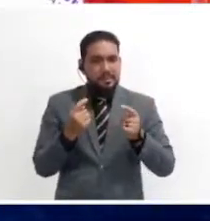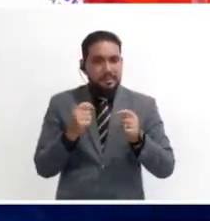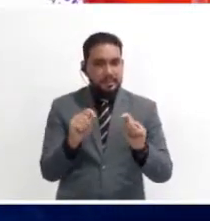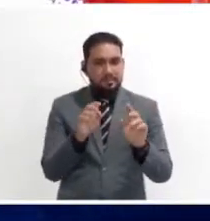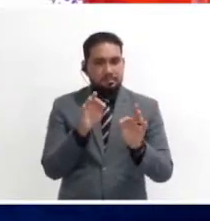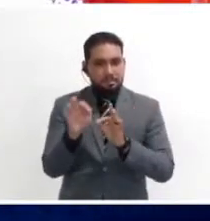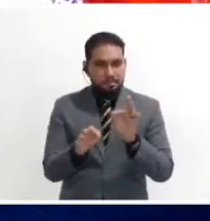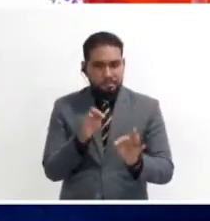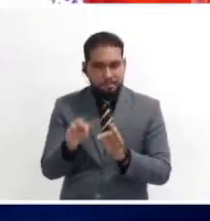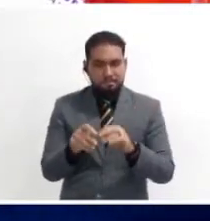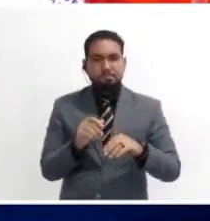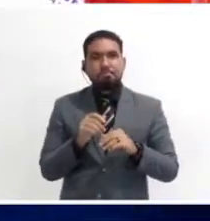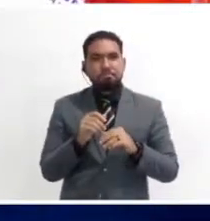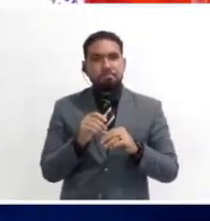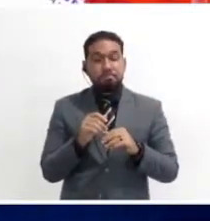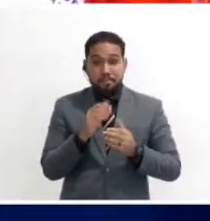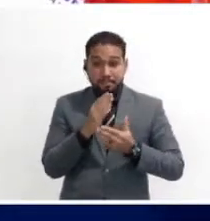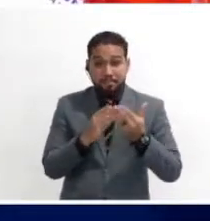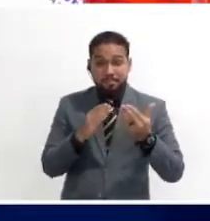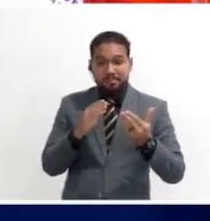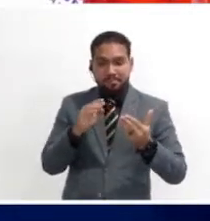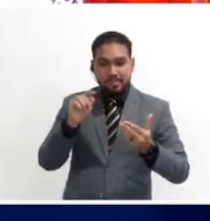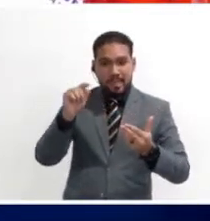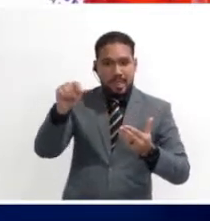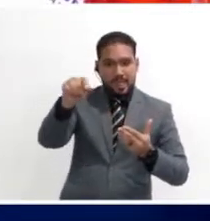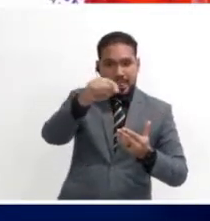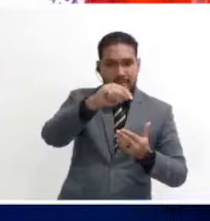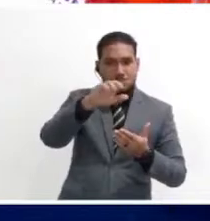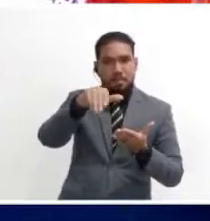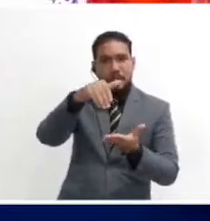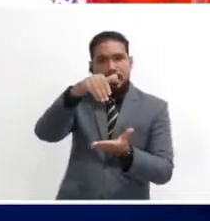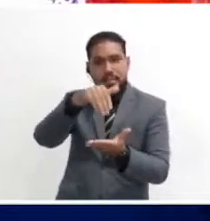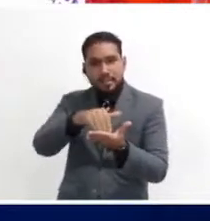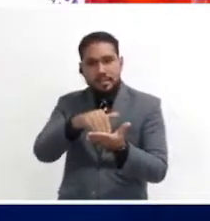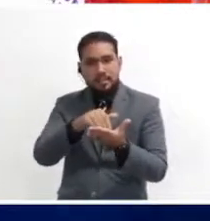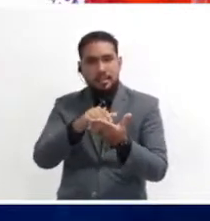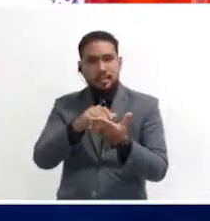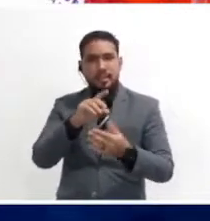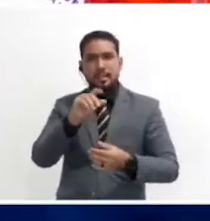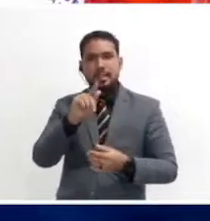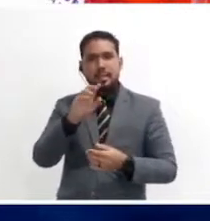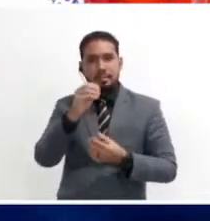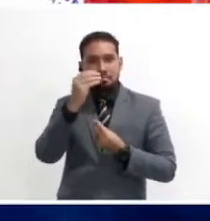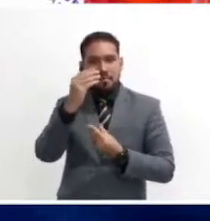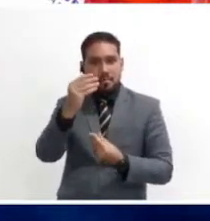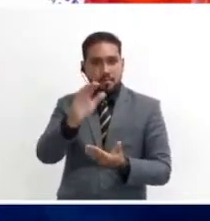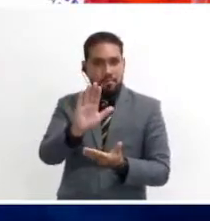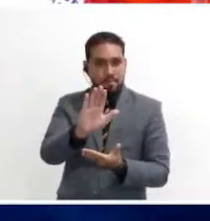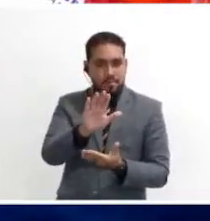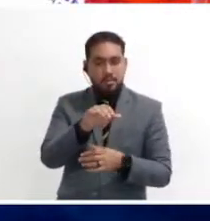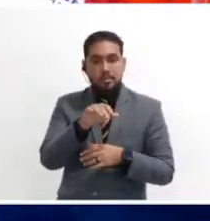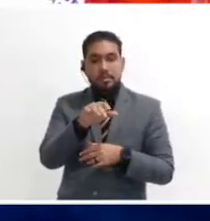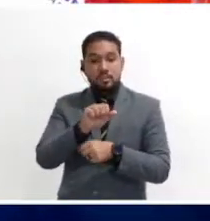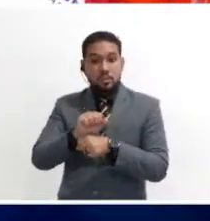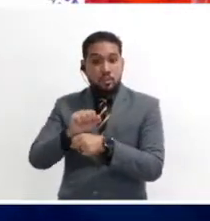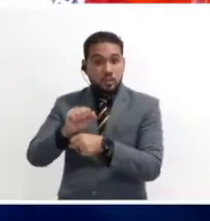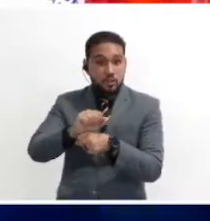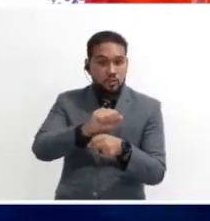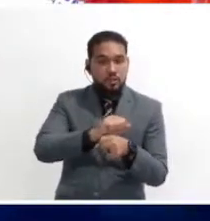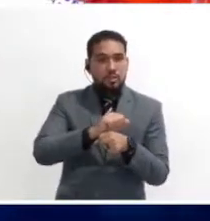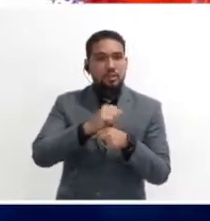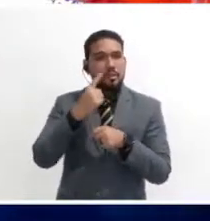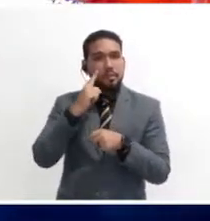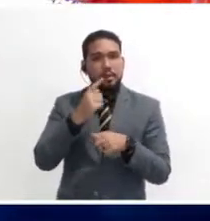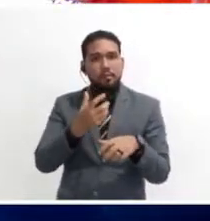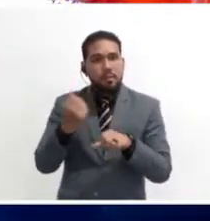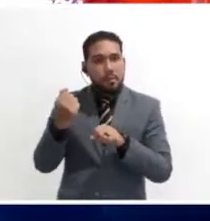are highly performance-driven applications for packaging, that there's going to be widespread adoption of